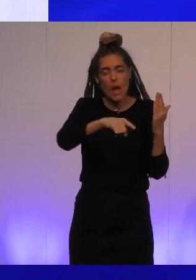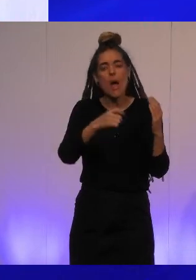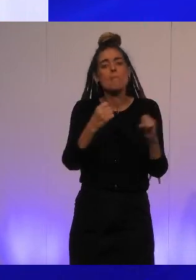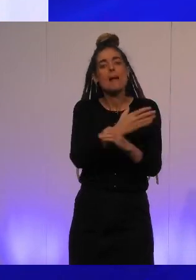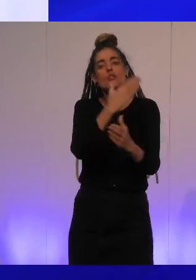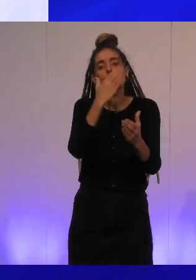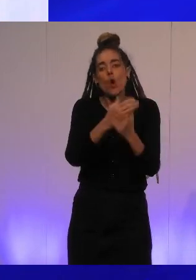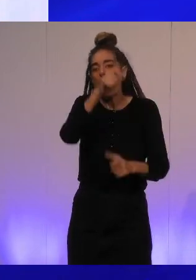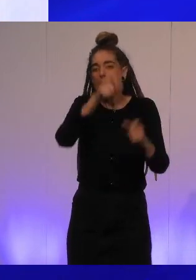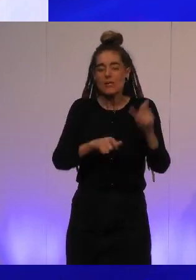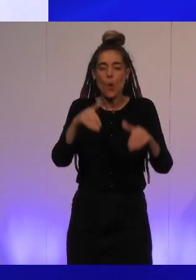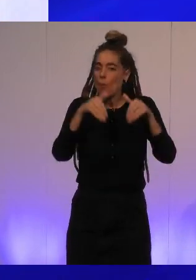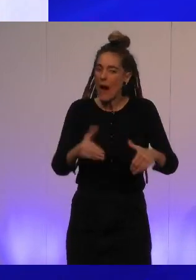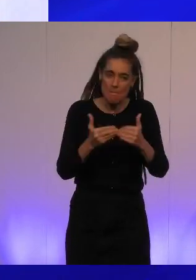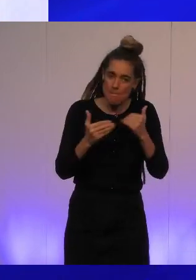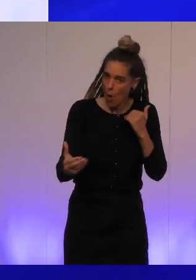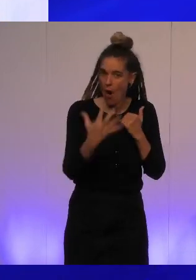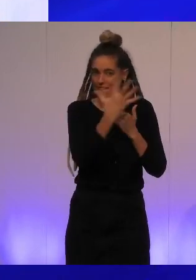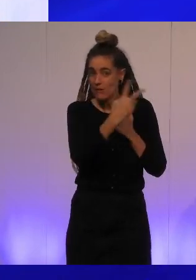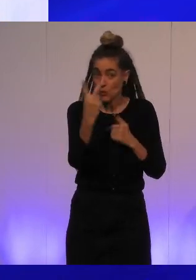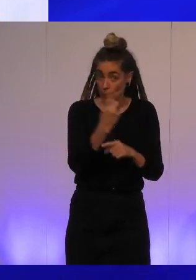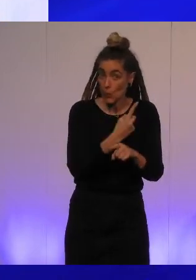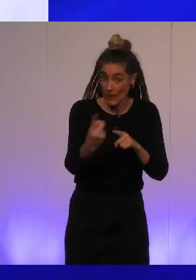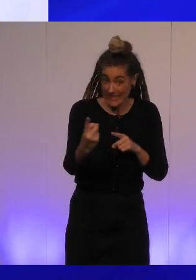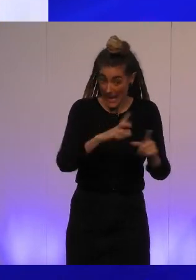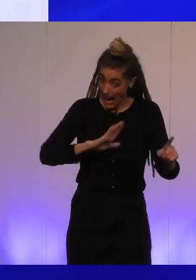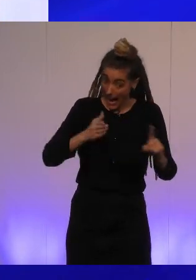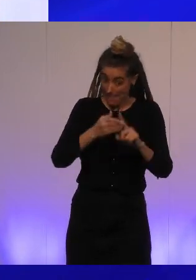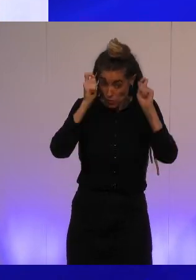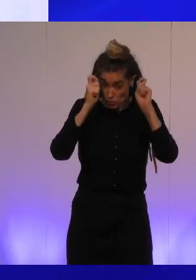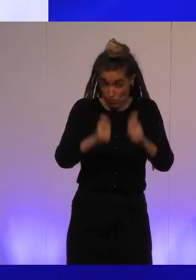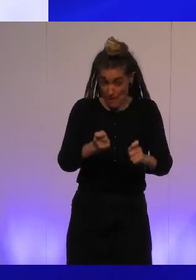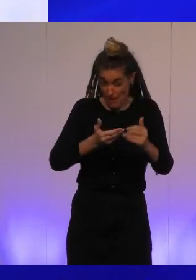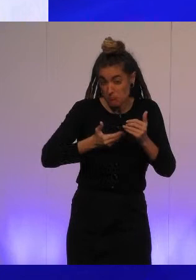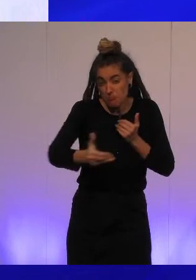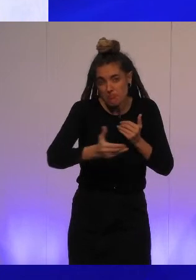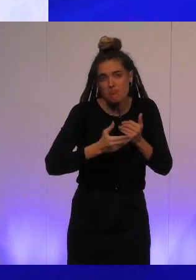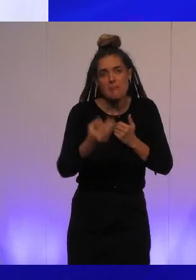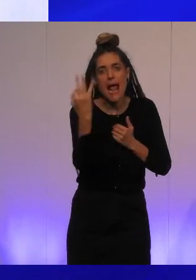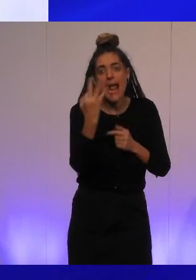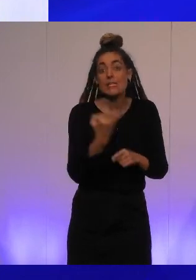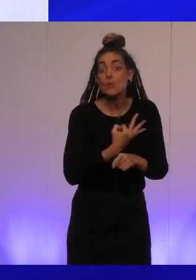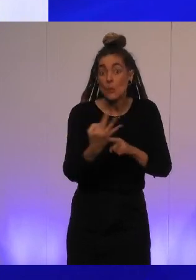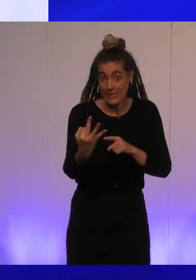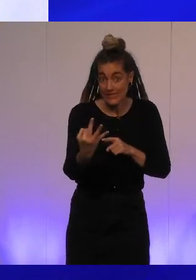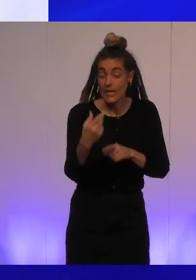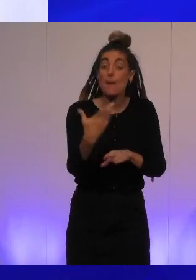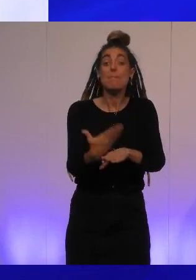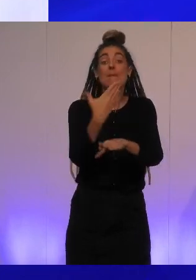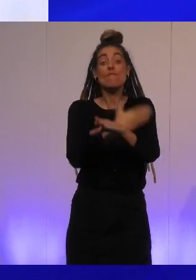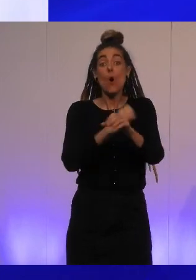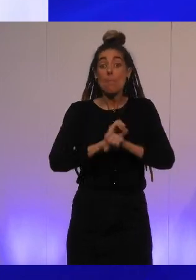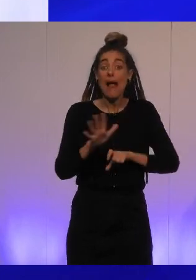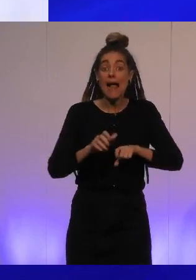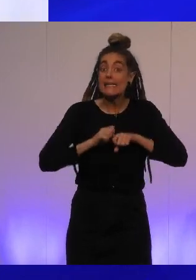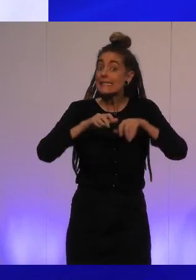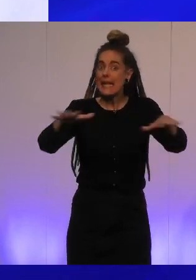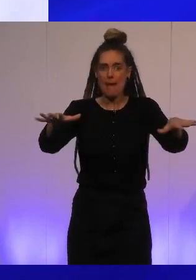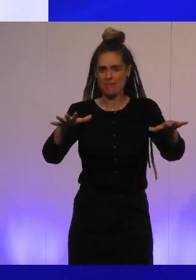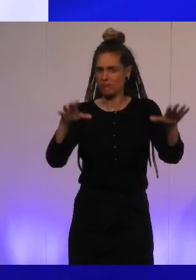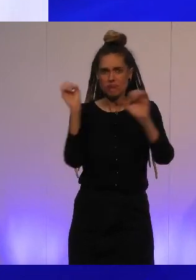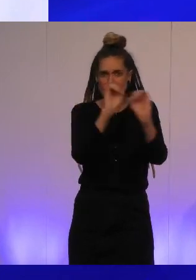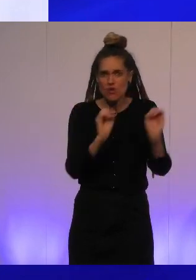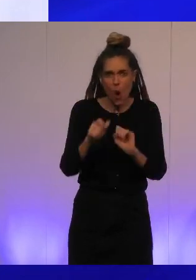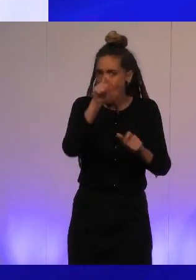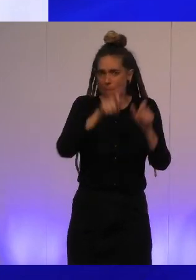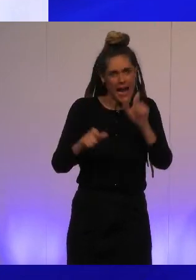52 weeks and aiming to treat everyone within 18 weeks. And pre-pandemic, we had no patients waiting over